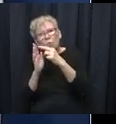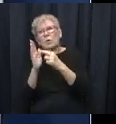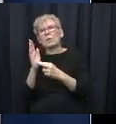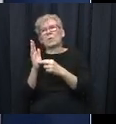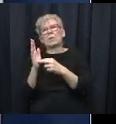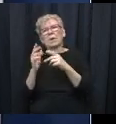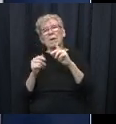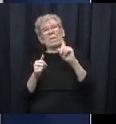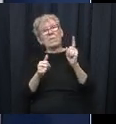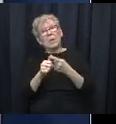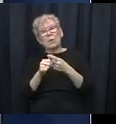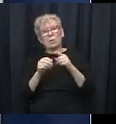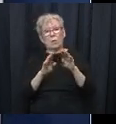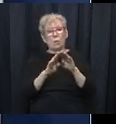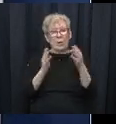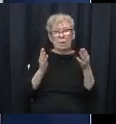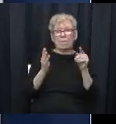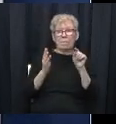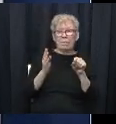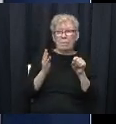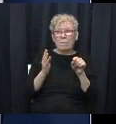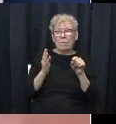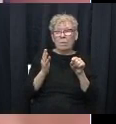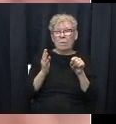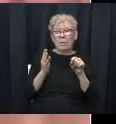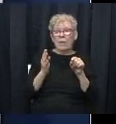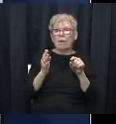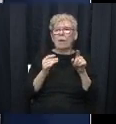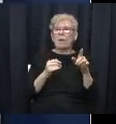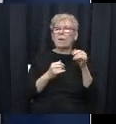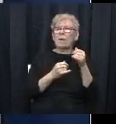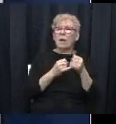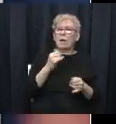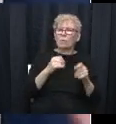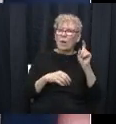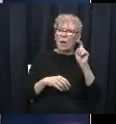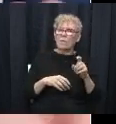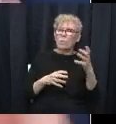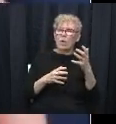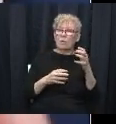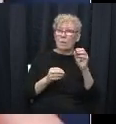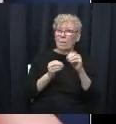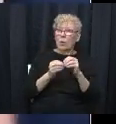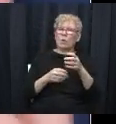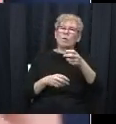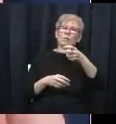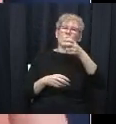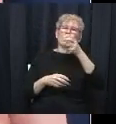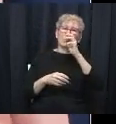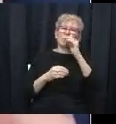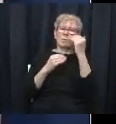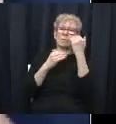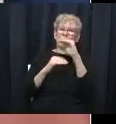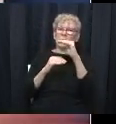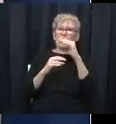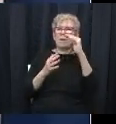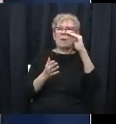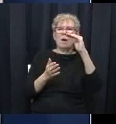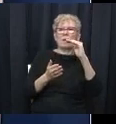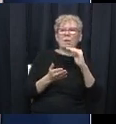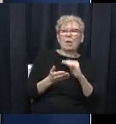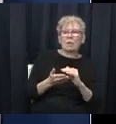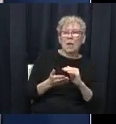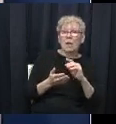is consistent with this. If God forbid the state goes in the wrong direction, they will have additional capacity to serve people based